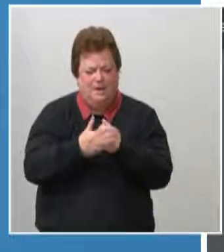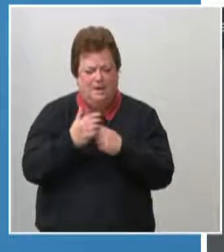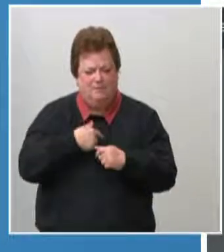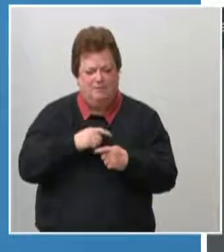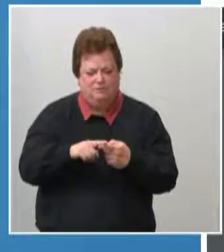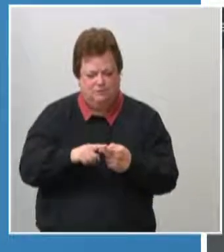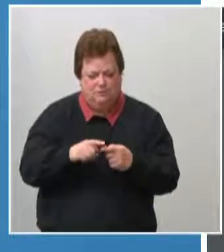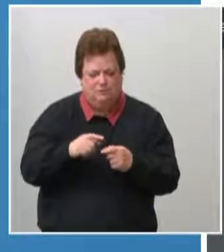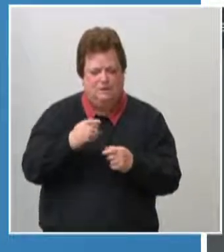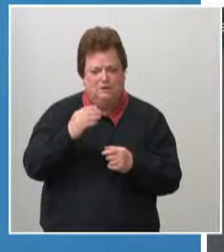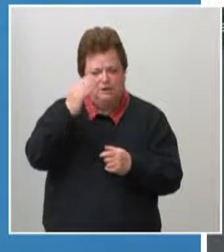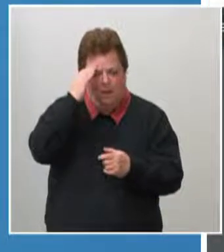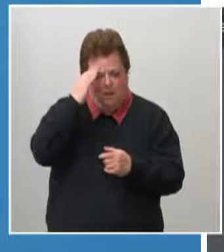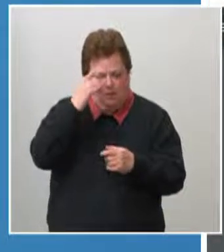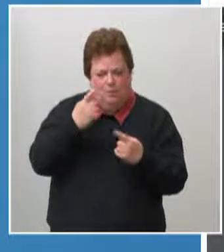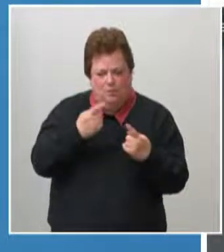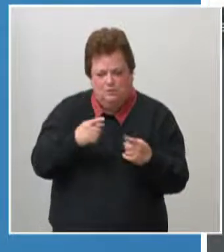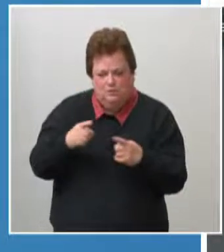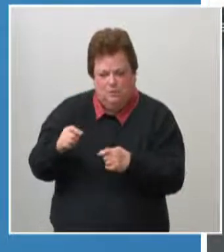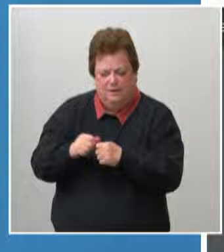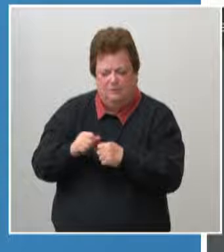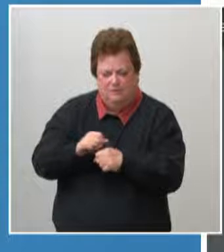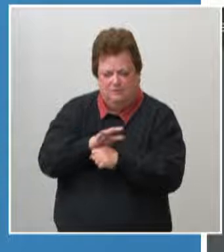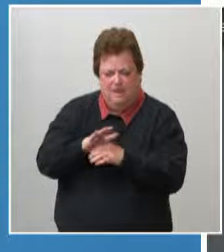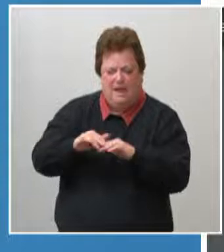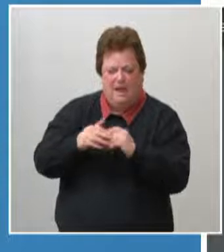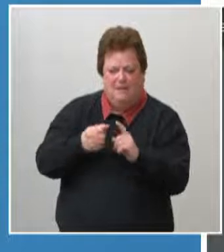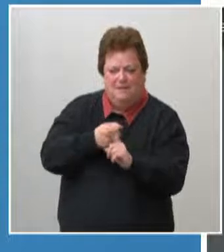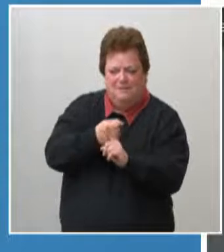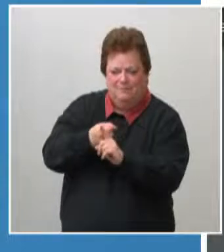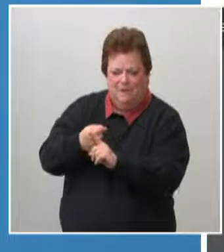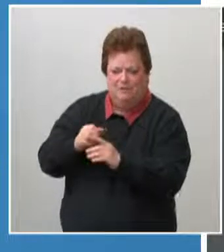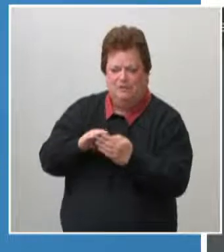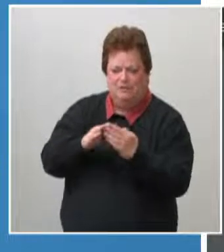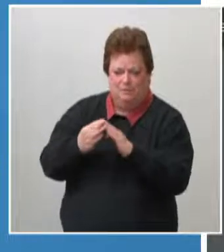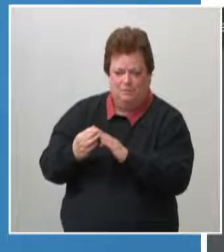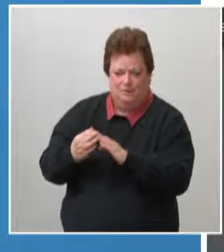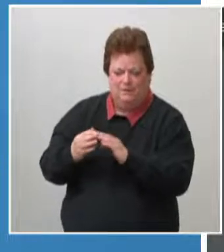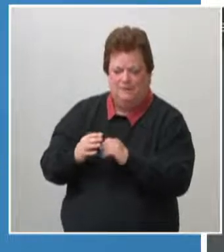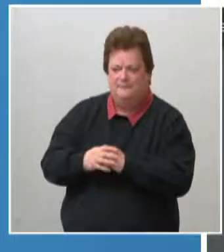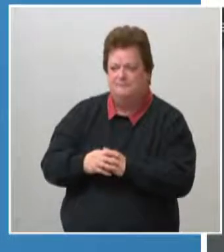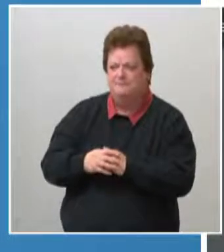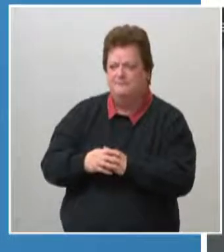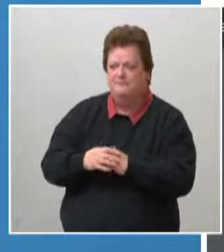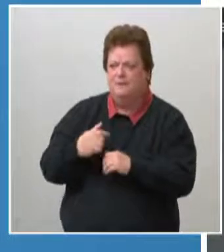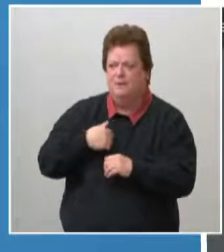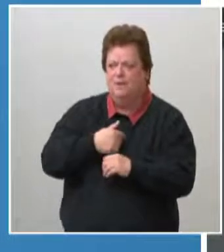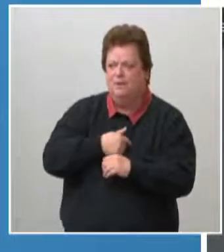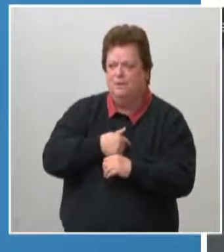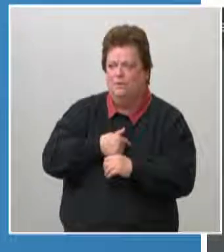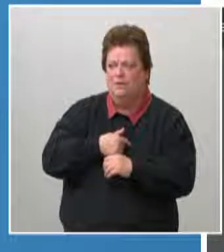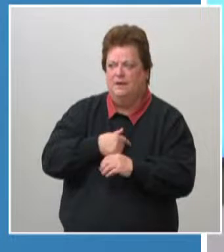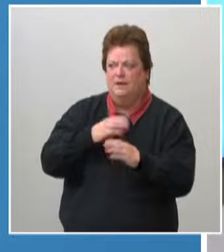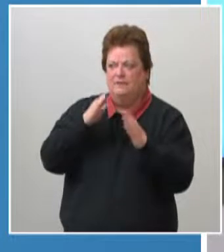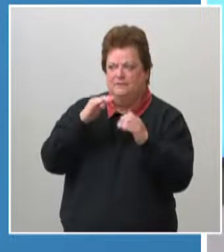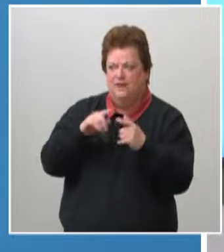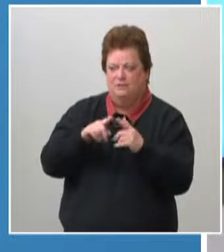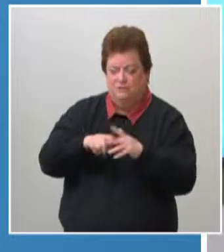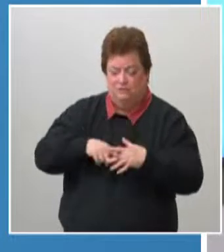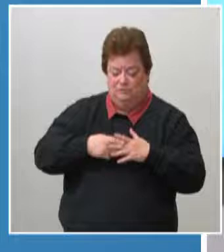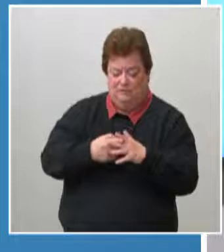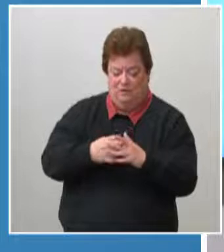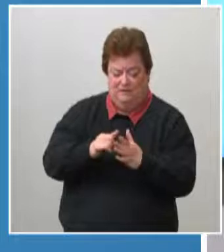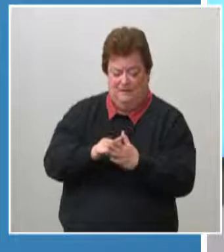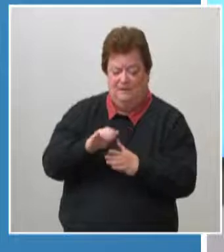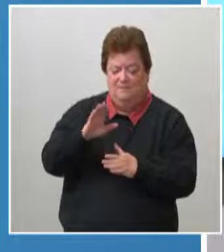COVID-19, its impact on the community, and home test kit use among residents. We expect to launch this resource